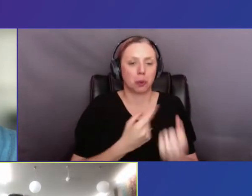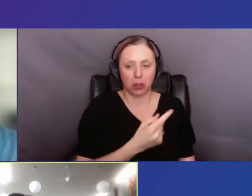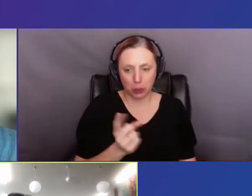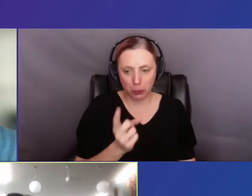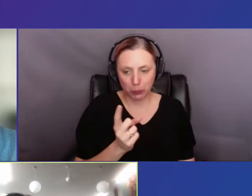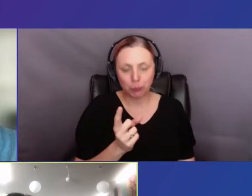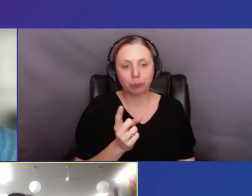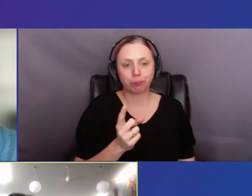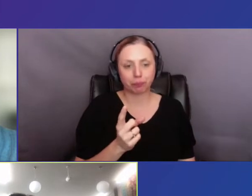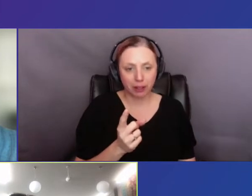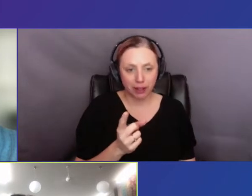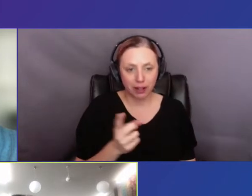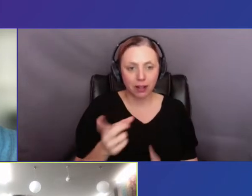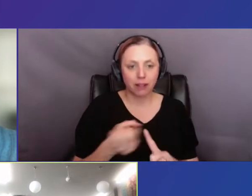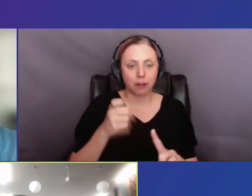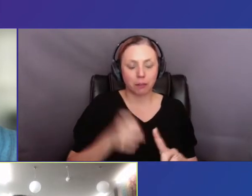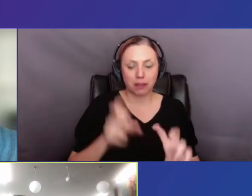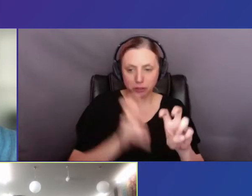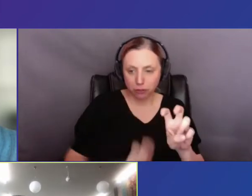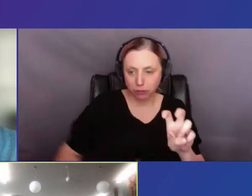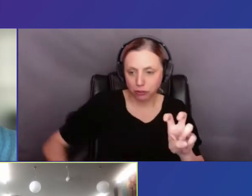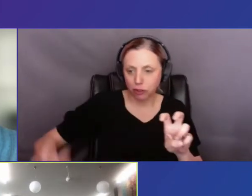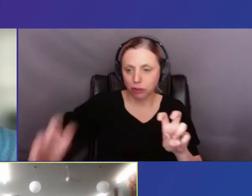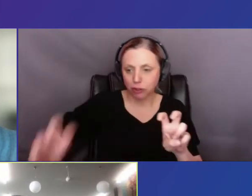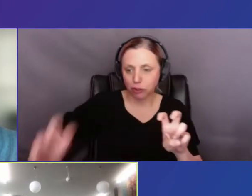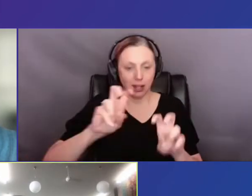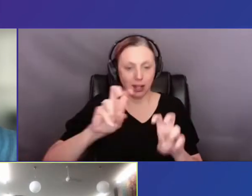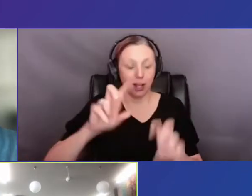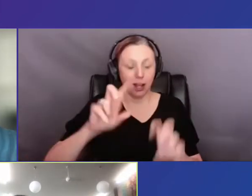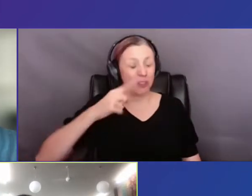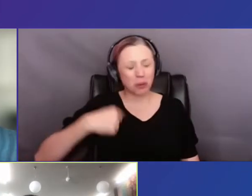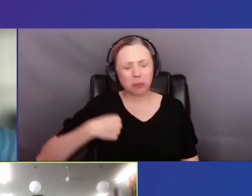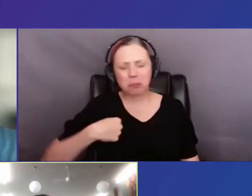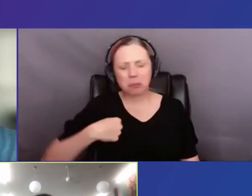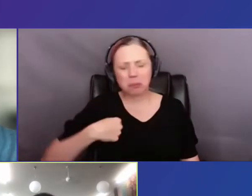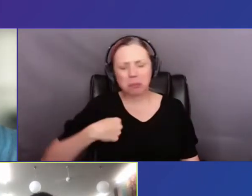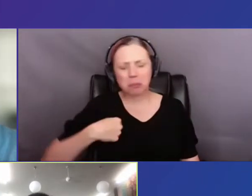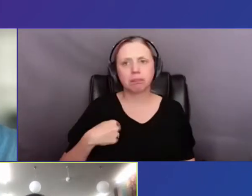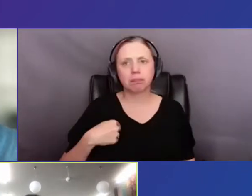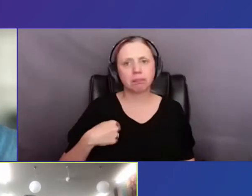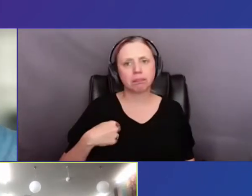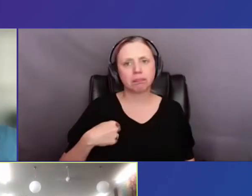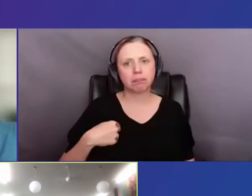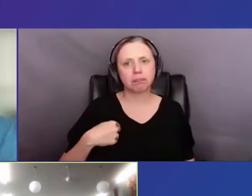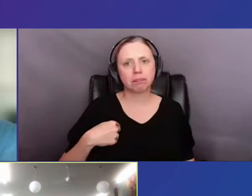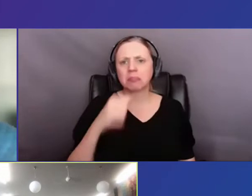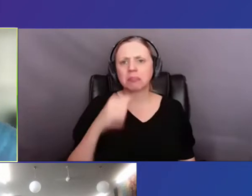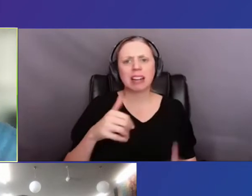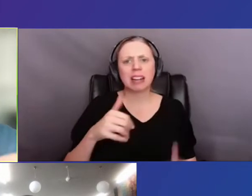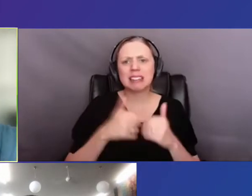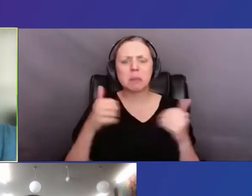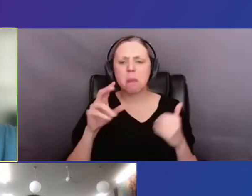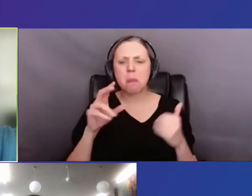through this journey. And that it's not for me, it wasn't something that was quite separate or that I had to